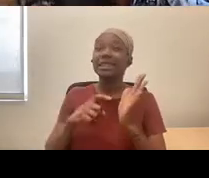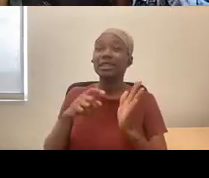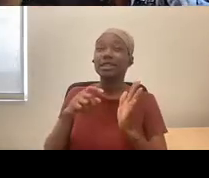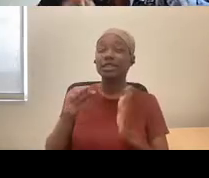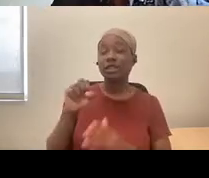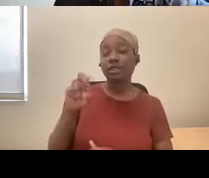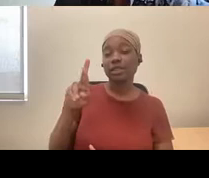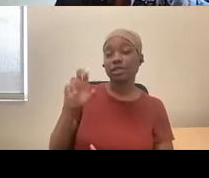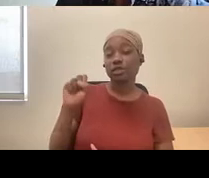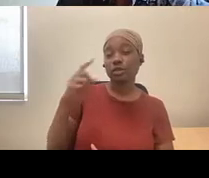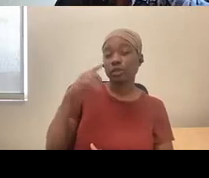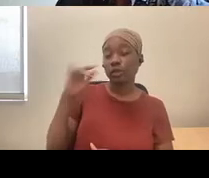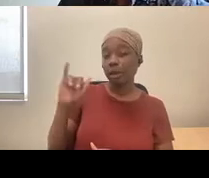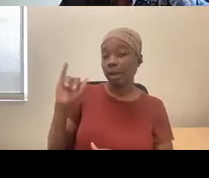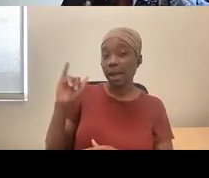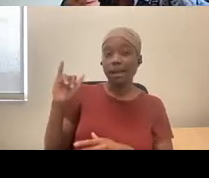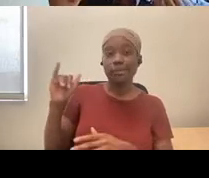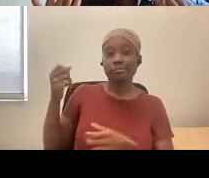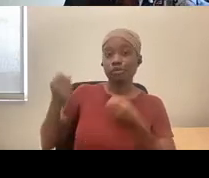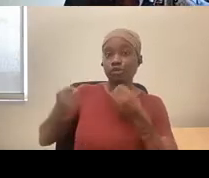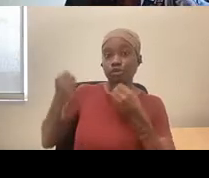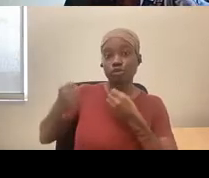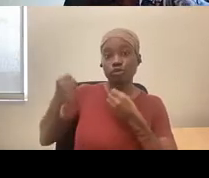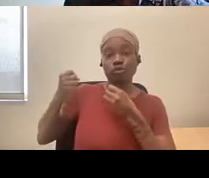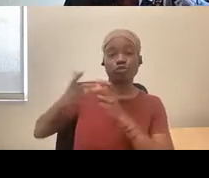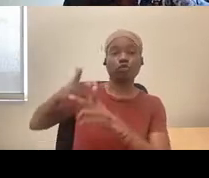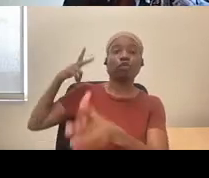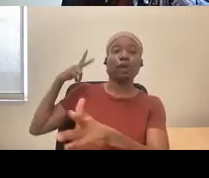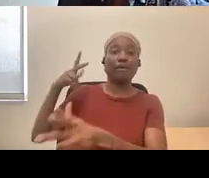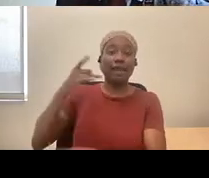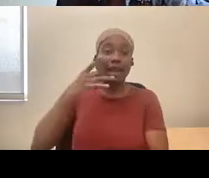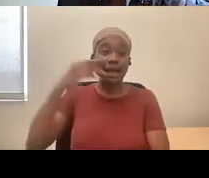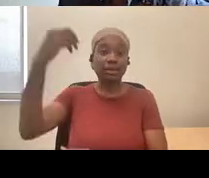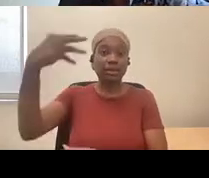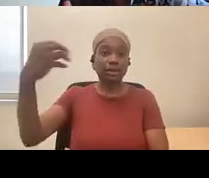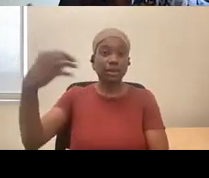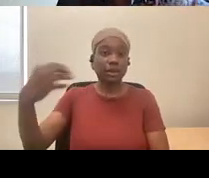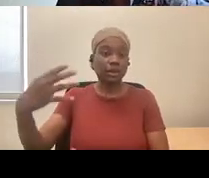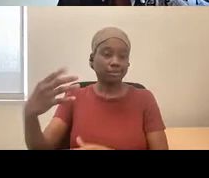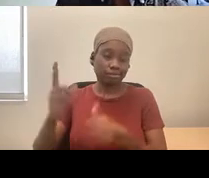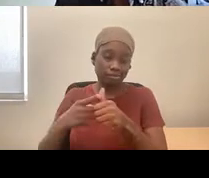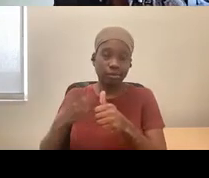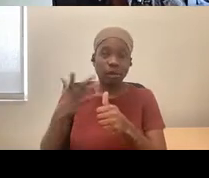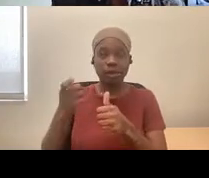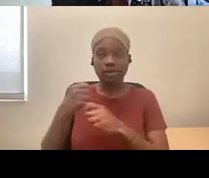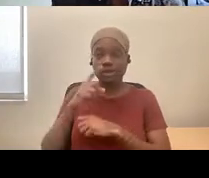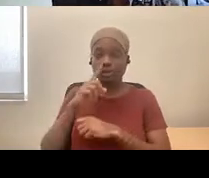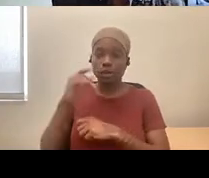in things like traffic lights to sort of first and foremost to check to see if cars have driven